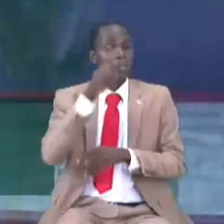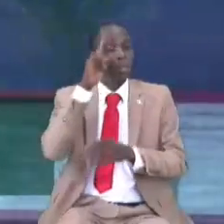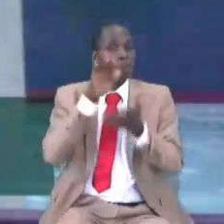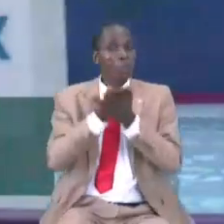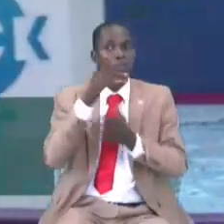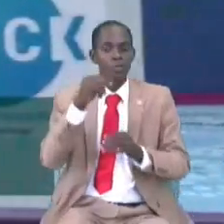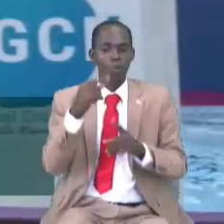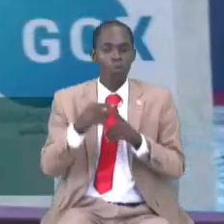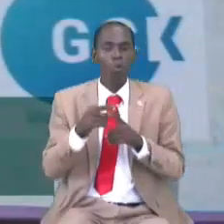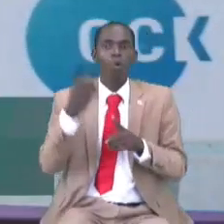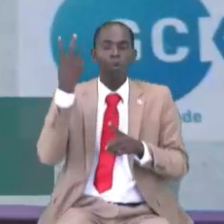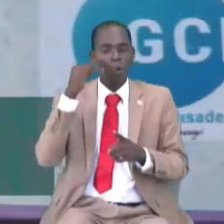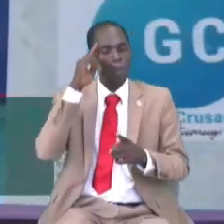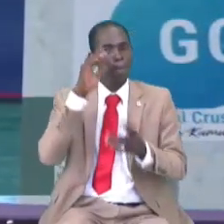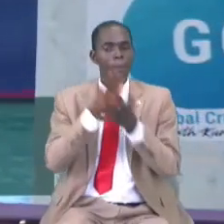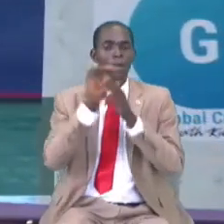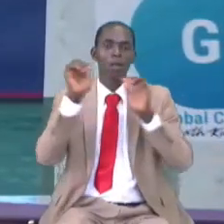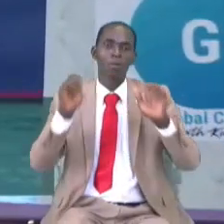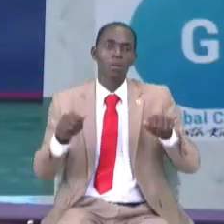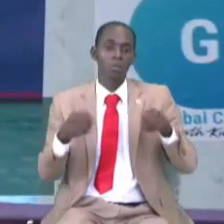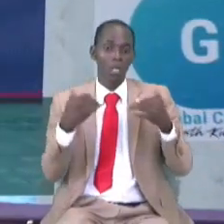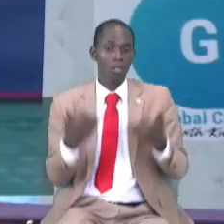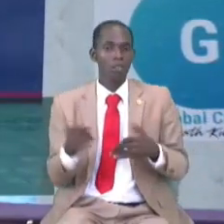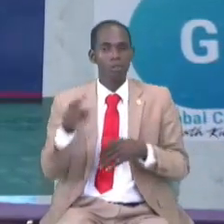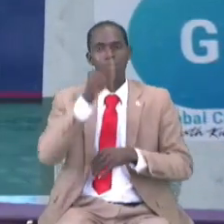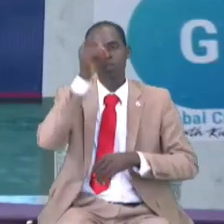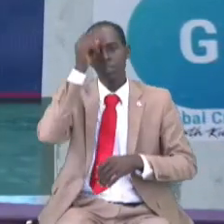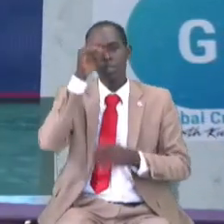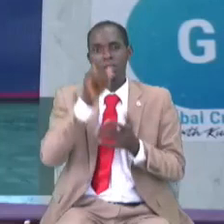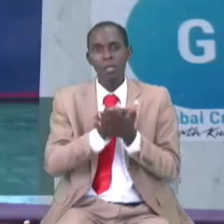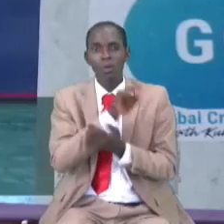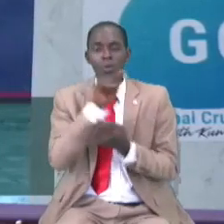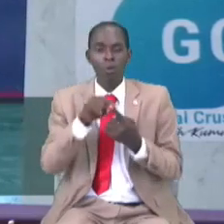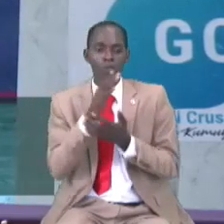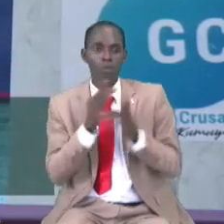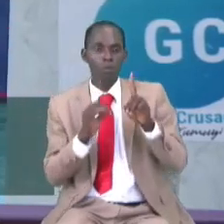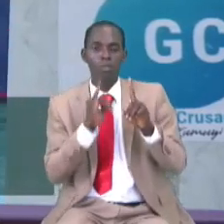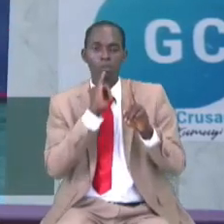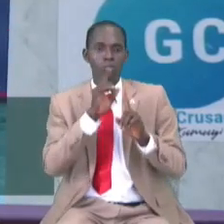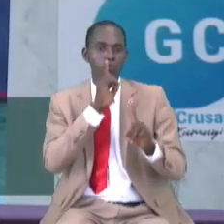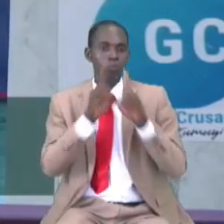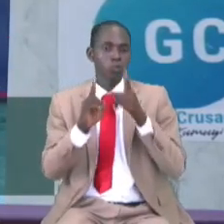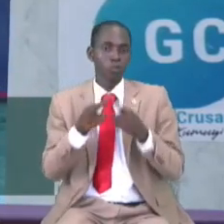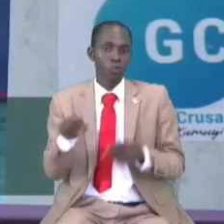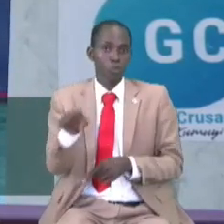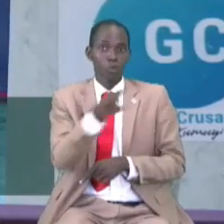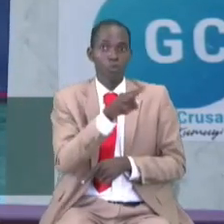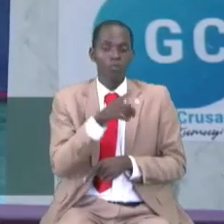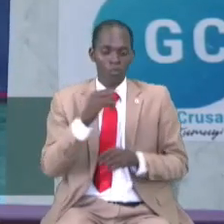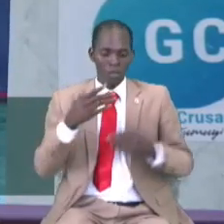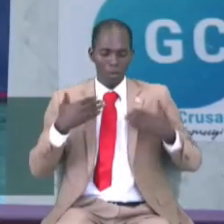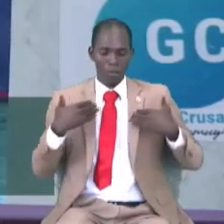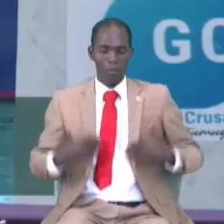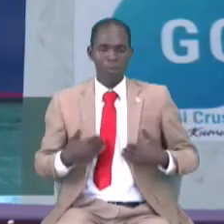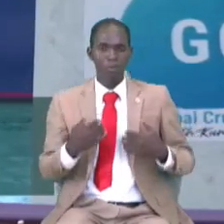that when somebody is talking to you, his body language can tell. The tone of his voice can